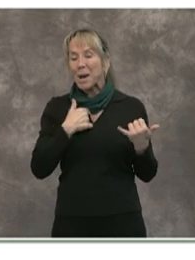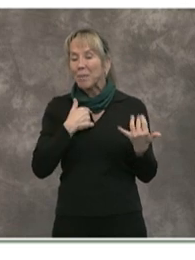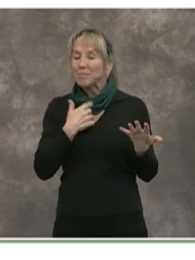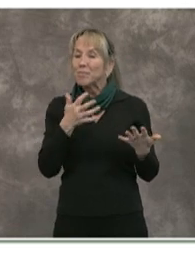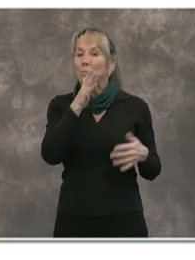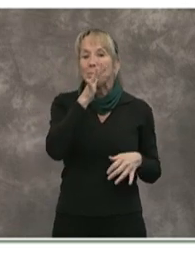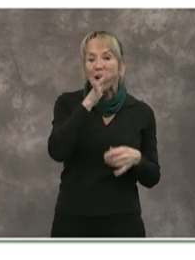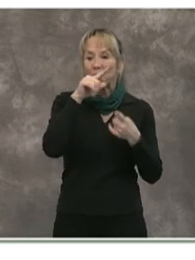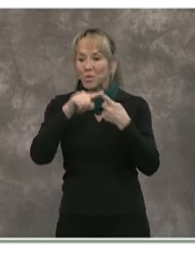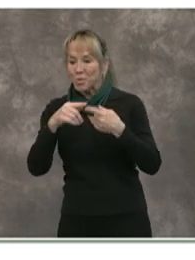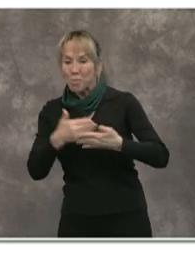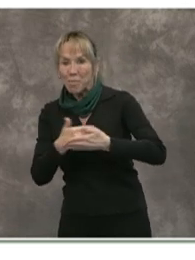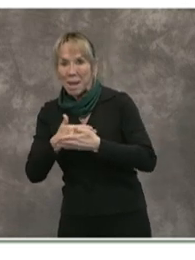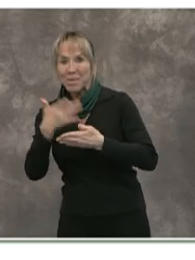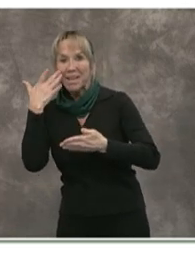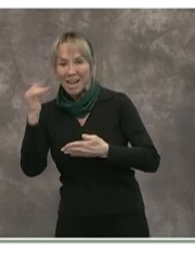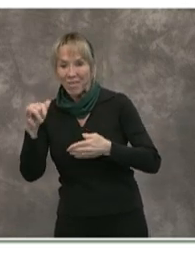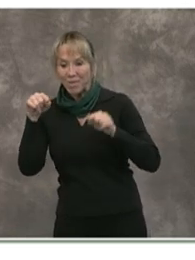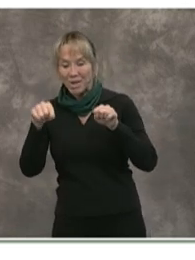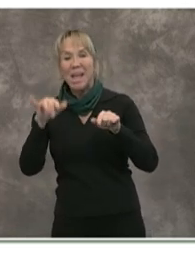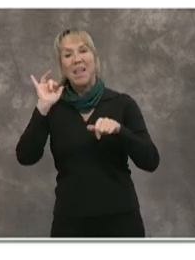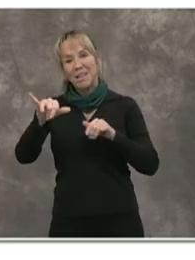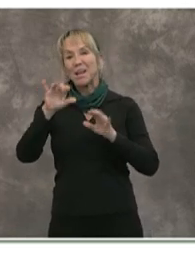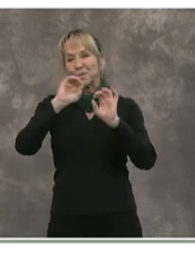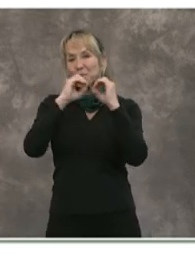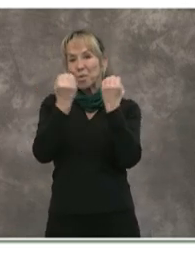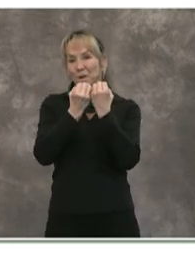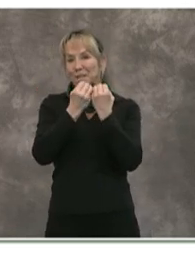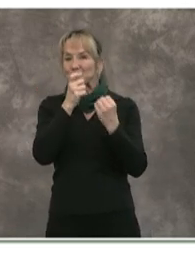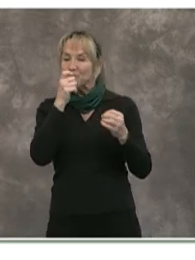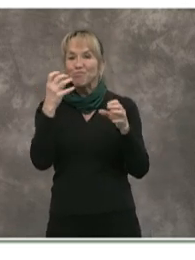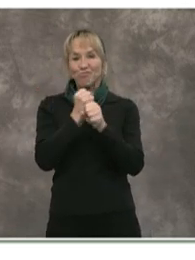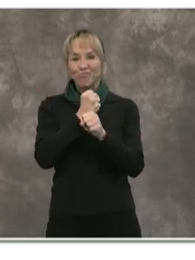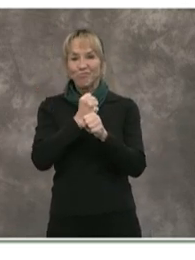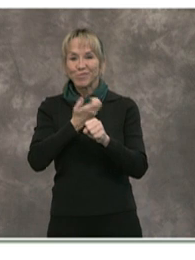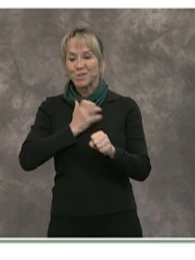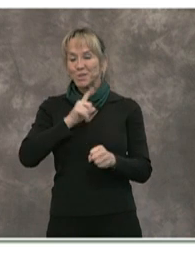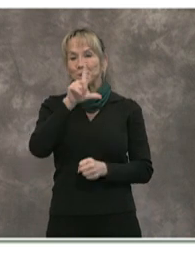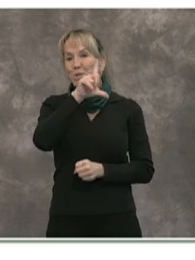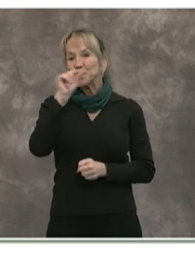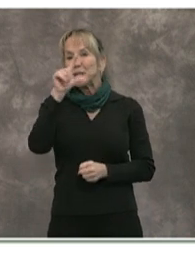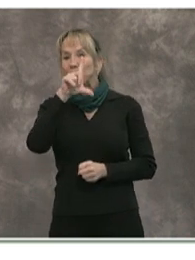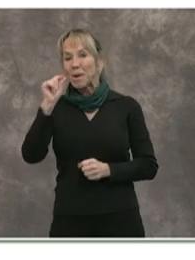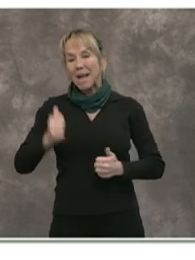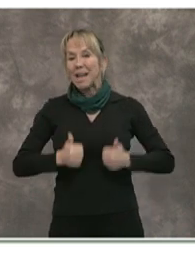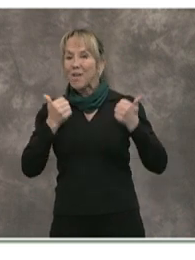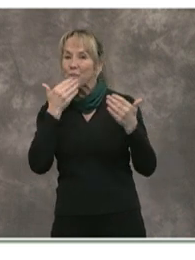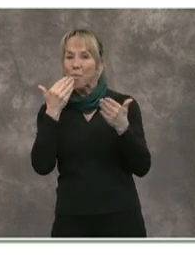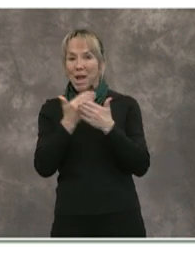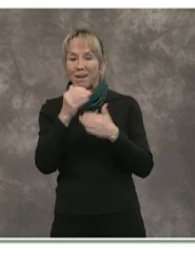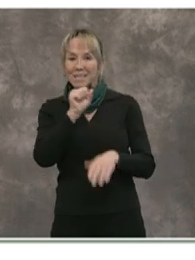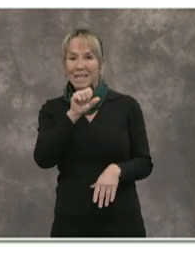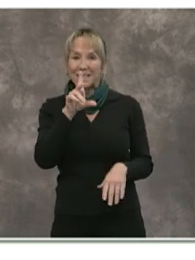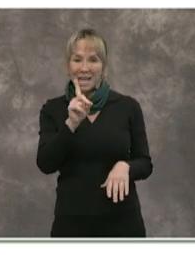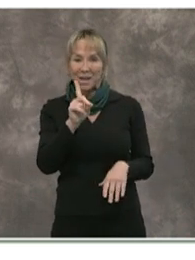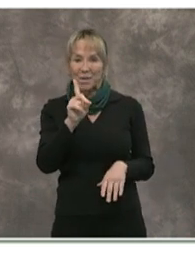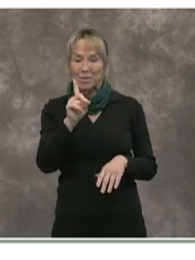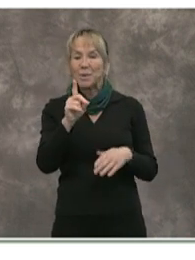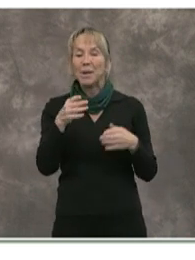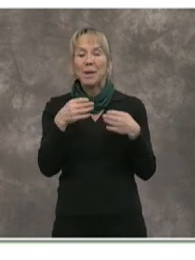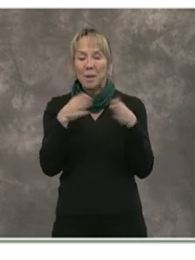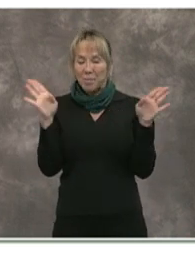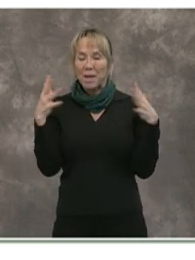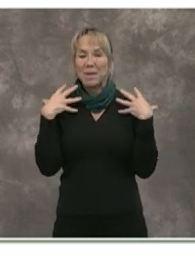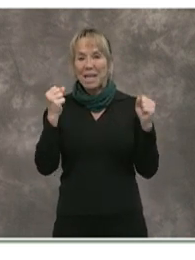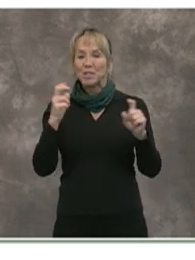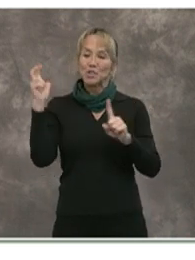to Baby California is our organization recipient for our 2020 Live Well San Diego Public Health